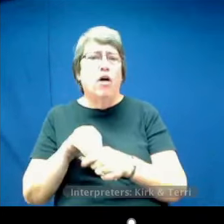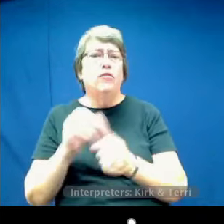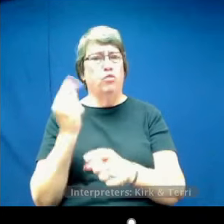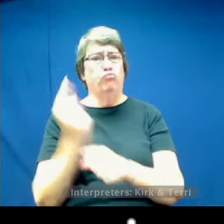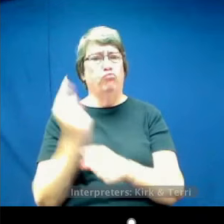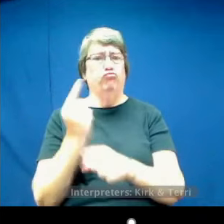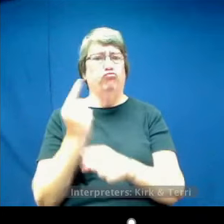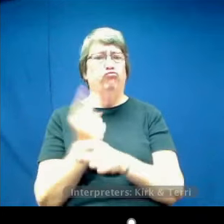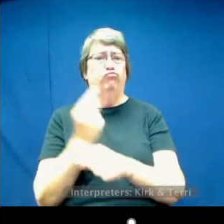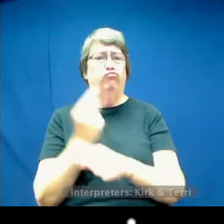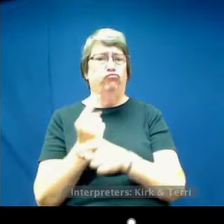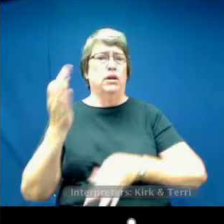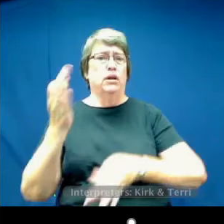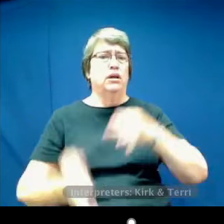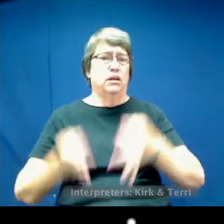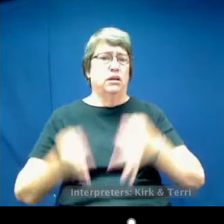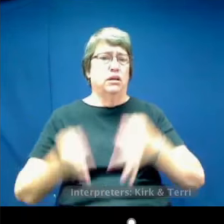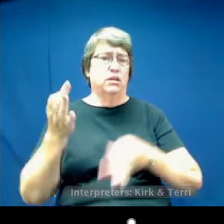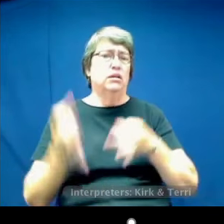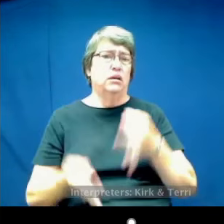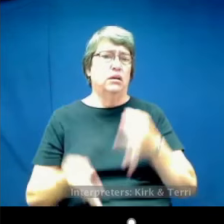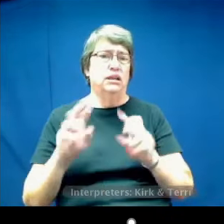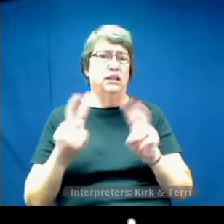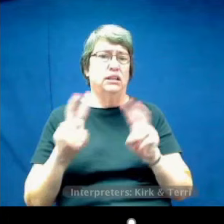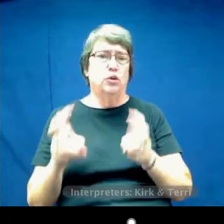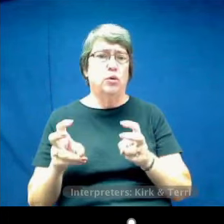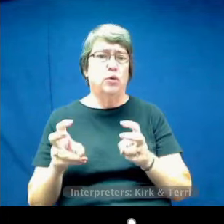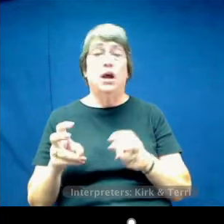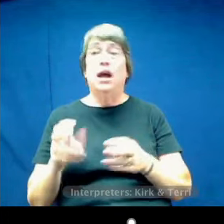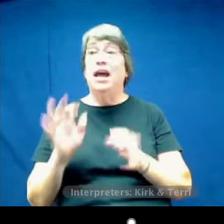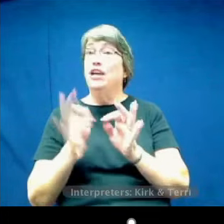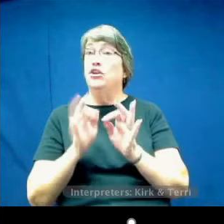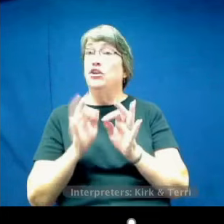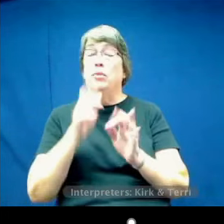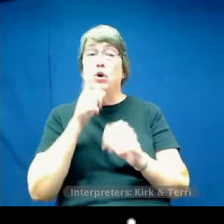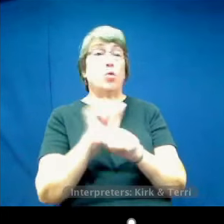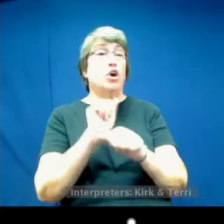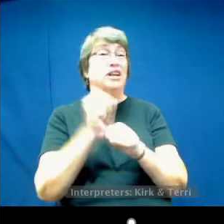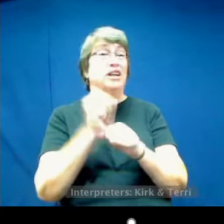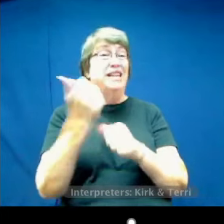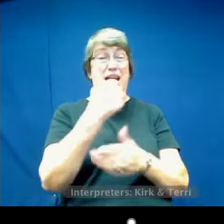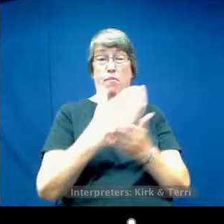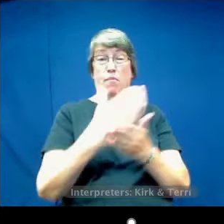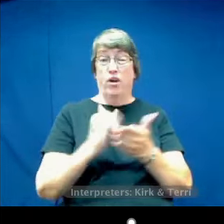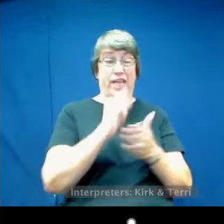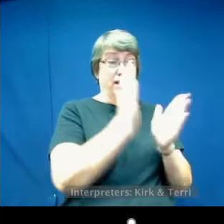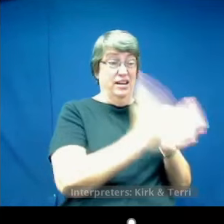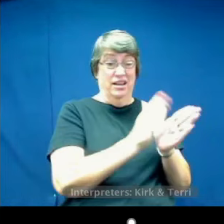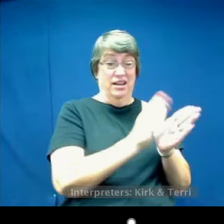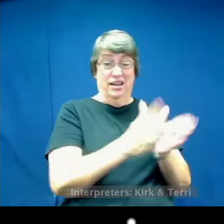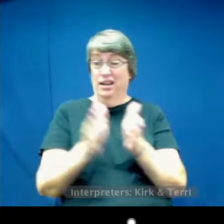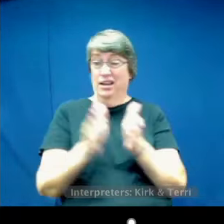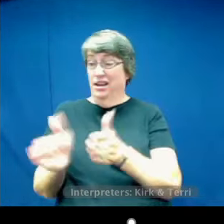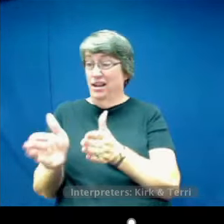litigated matter anyway, the interpreter who works any of that then cannot work in the